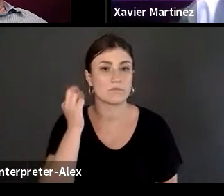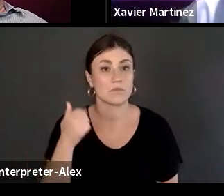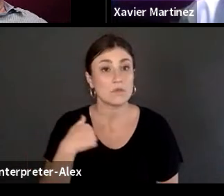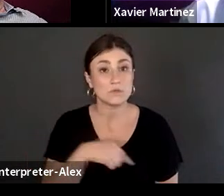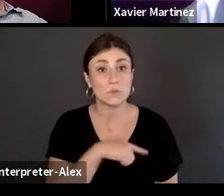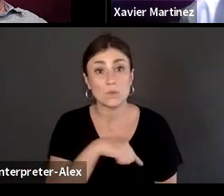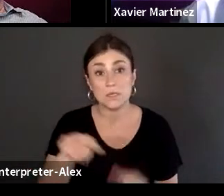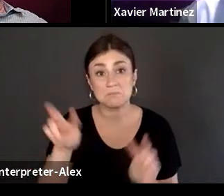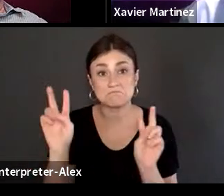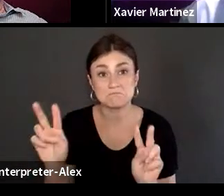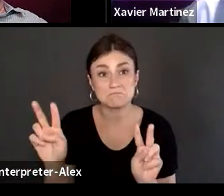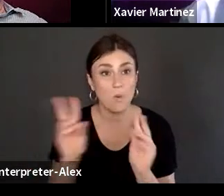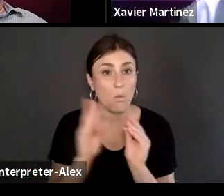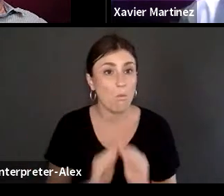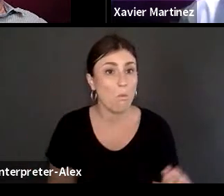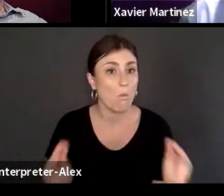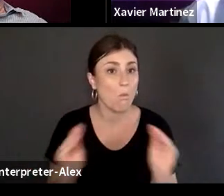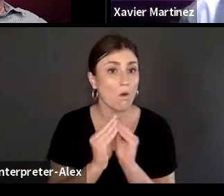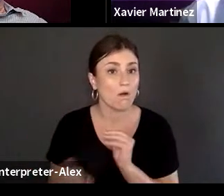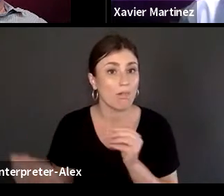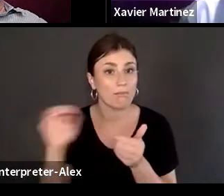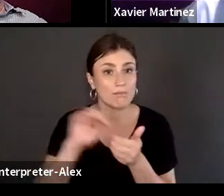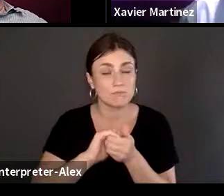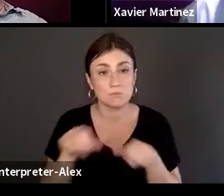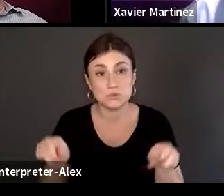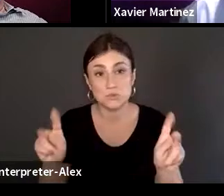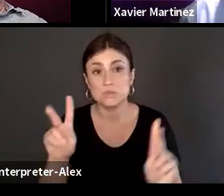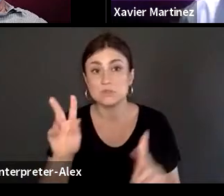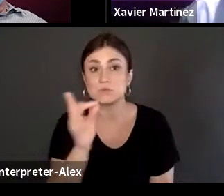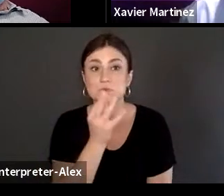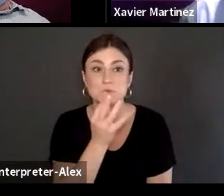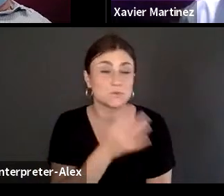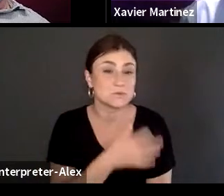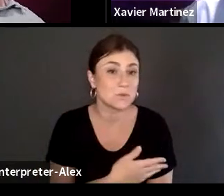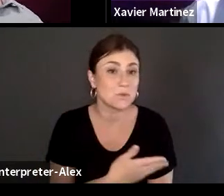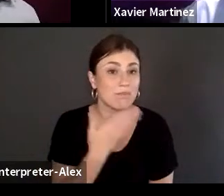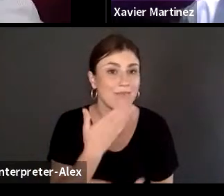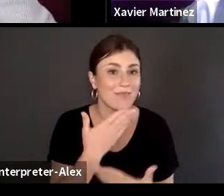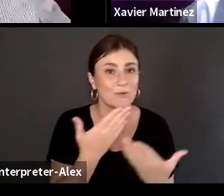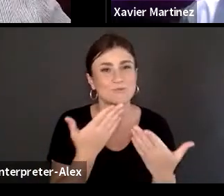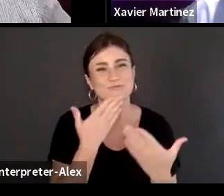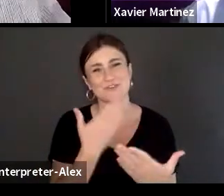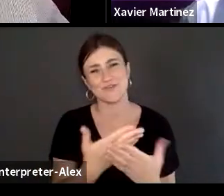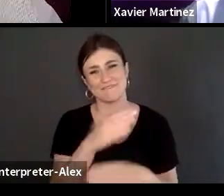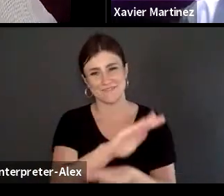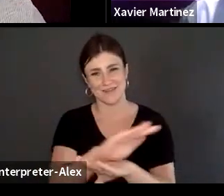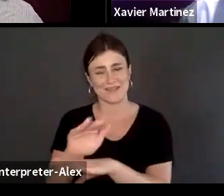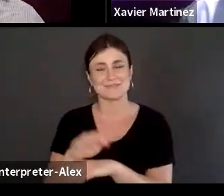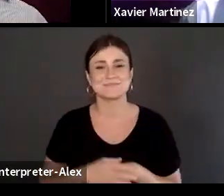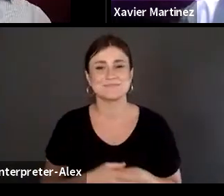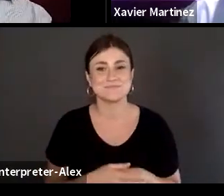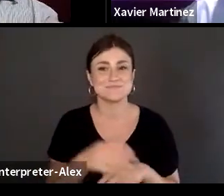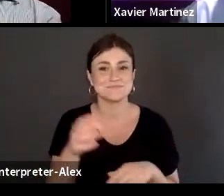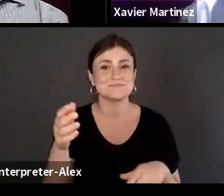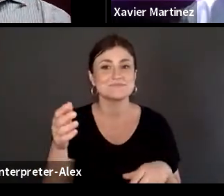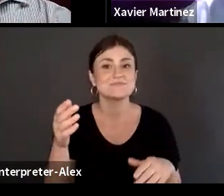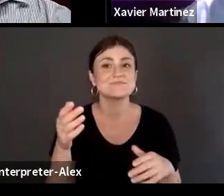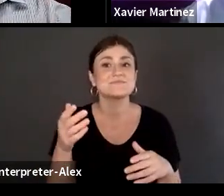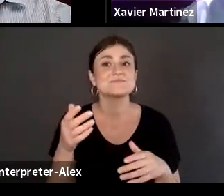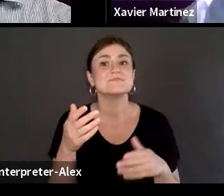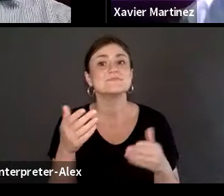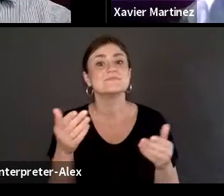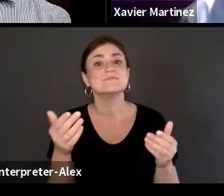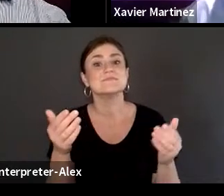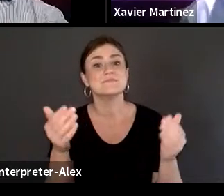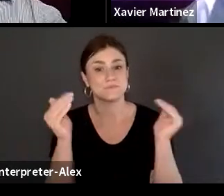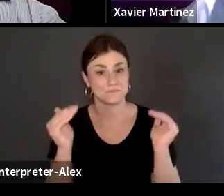like this in the future. So thank you again. Good evening. God bless. Thank you. Embra, please join